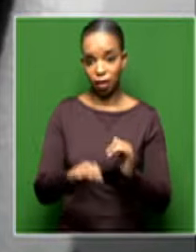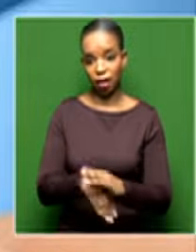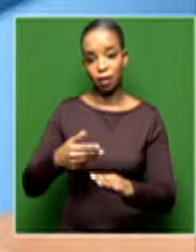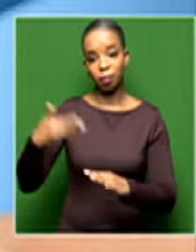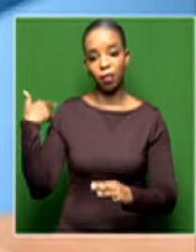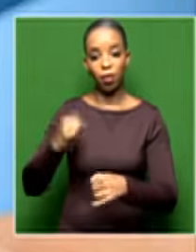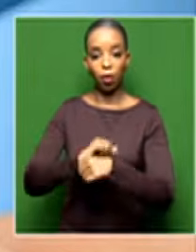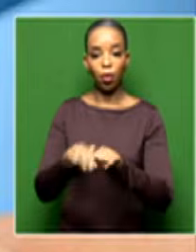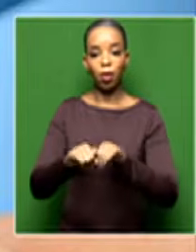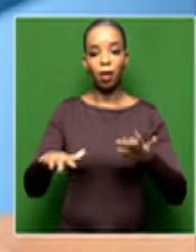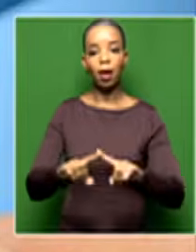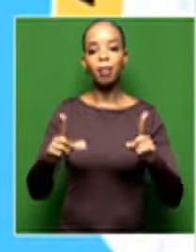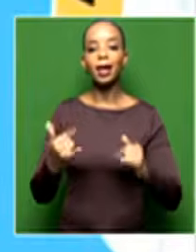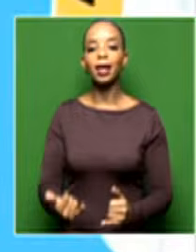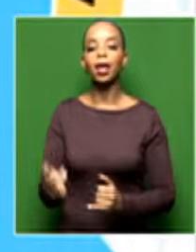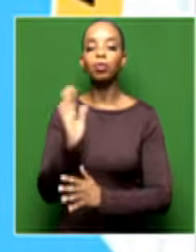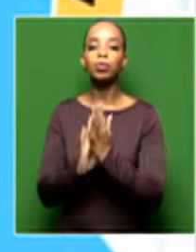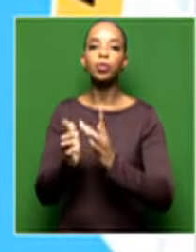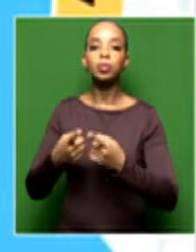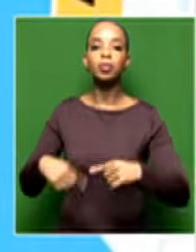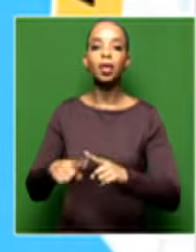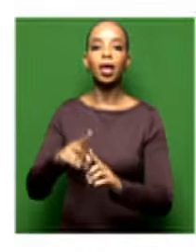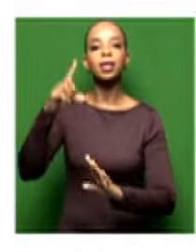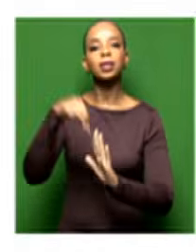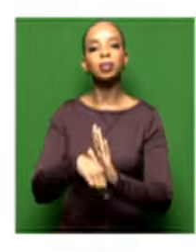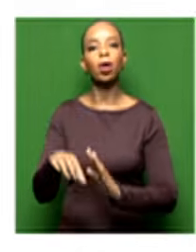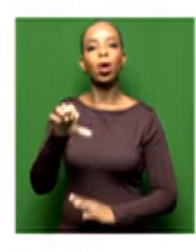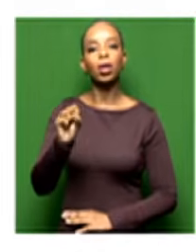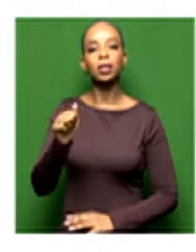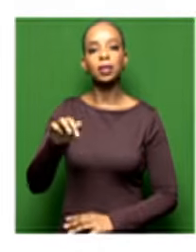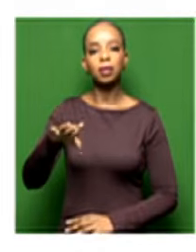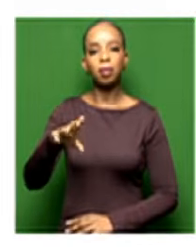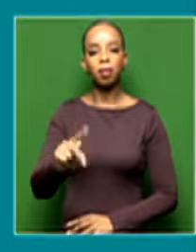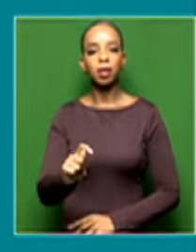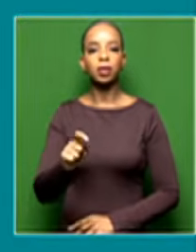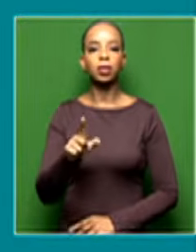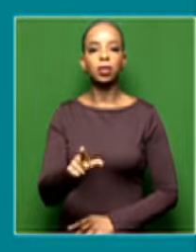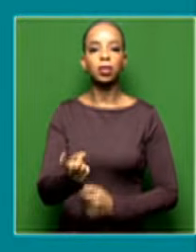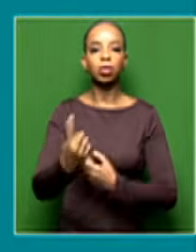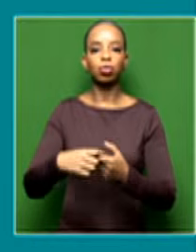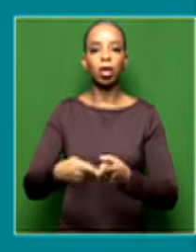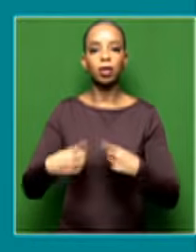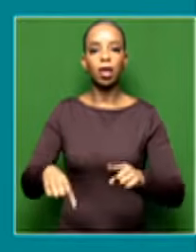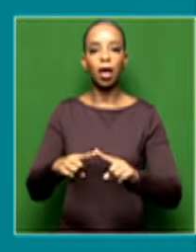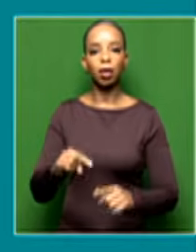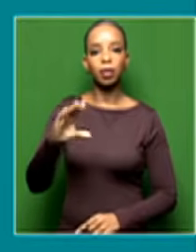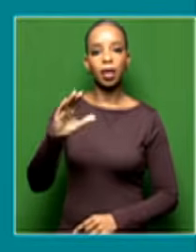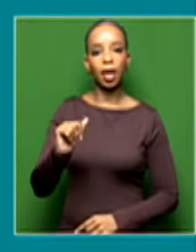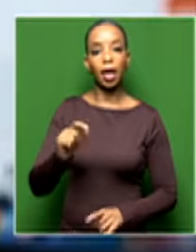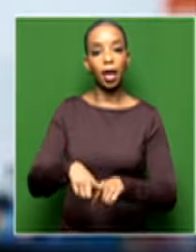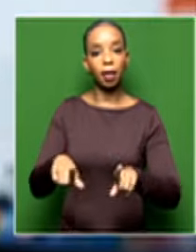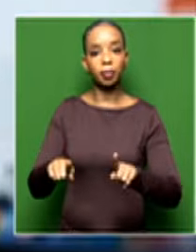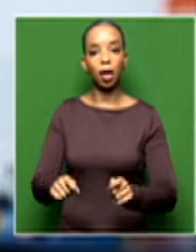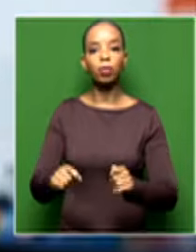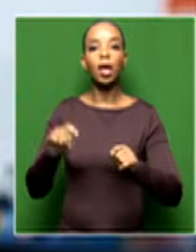study and the role that smart technology plays in fast-forwarding e-commerce imagery and digital design, we joined via Skype from Cape Town